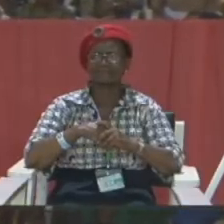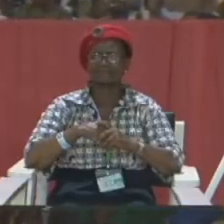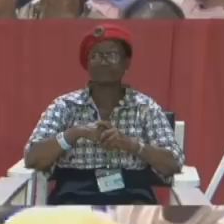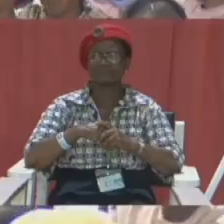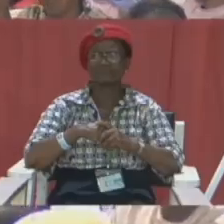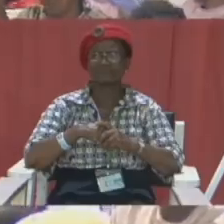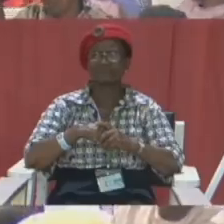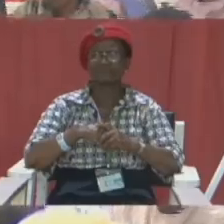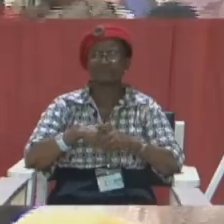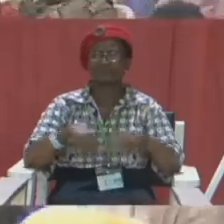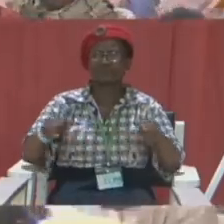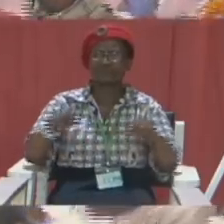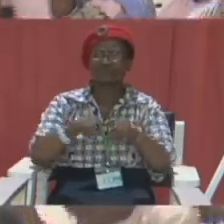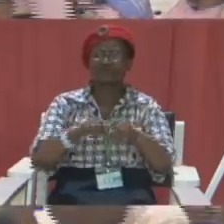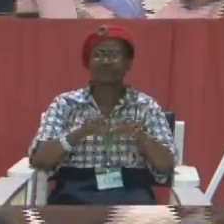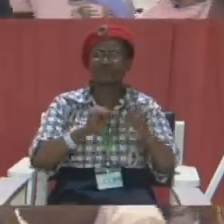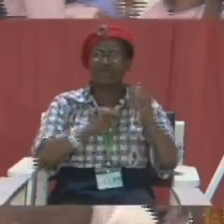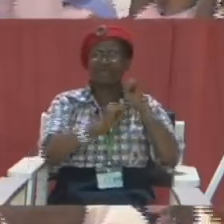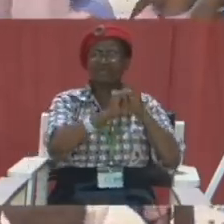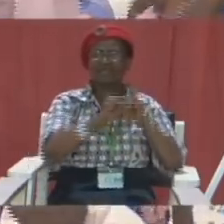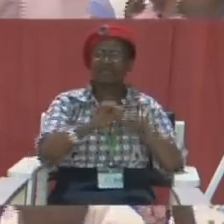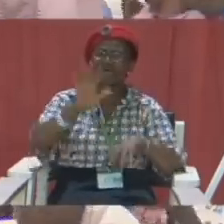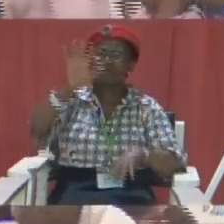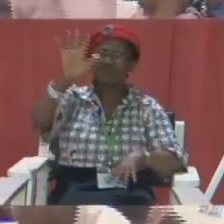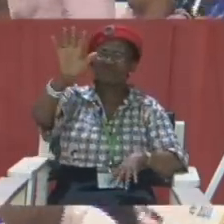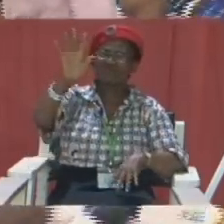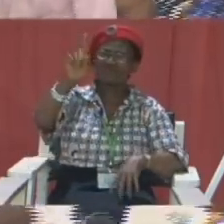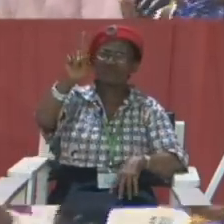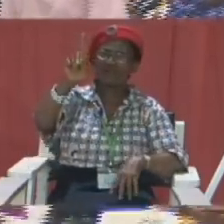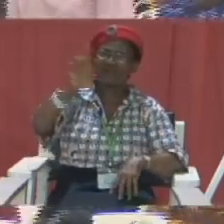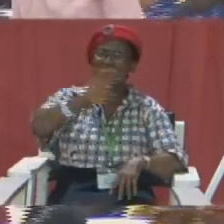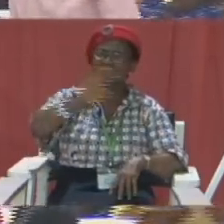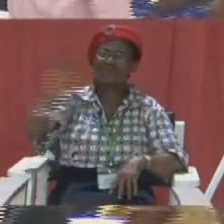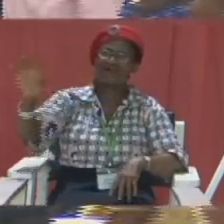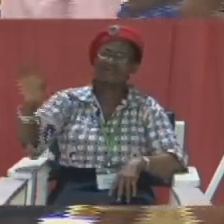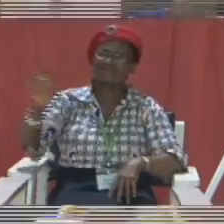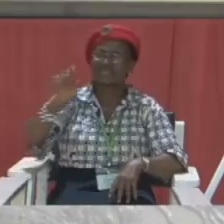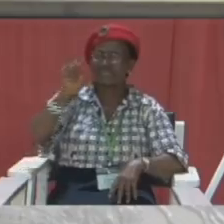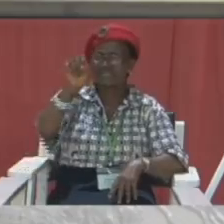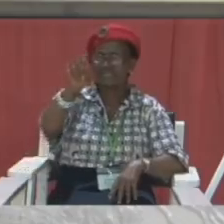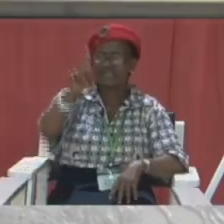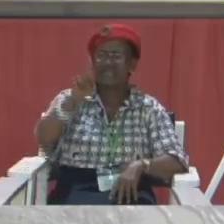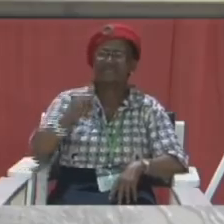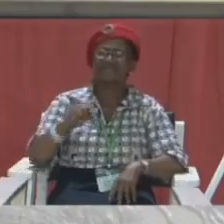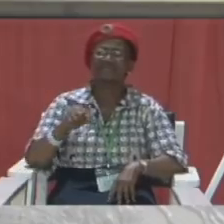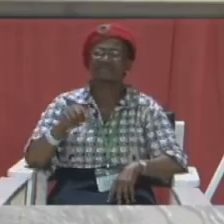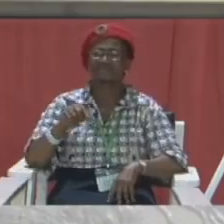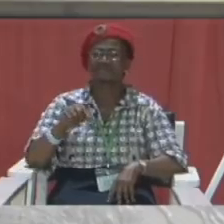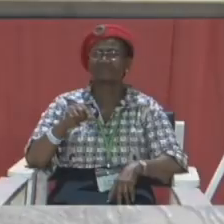So Isaiah 51 verse 11. Isaiah ori kokonleni adota ese kokonla